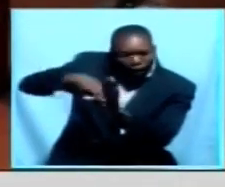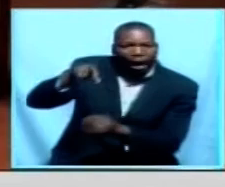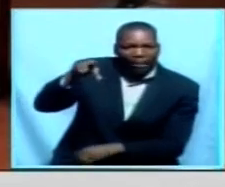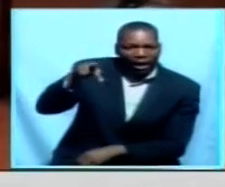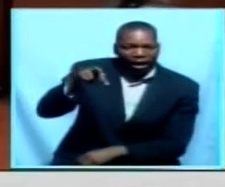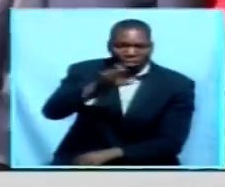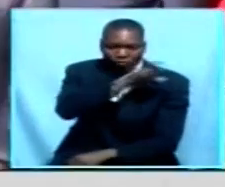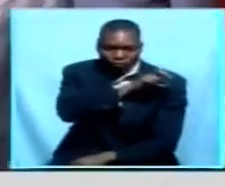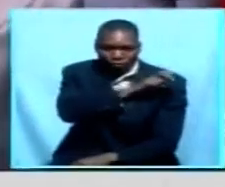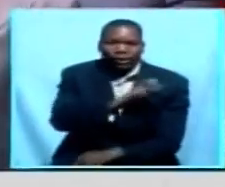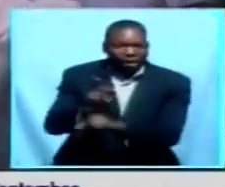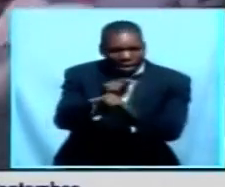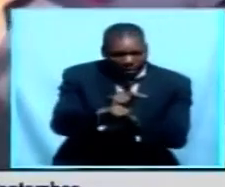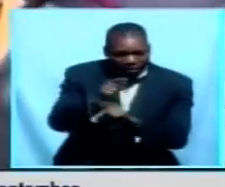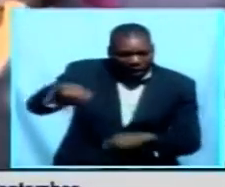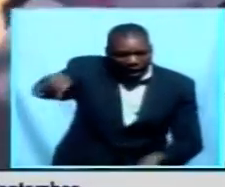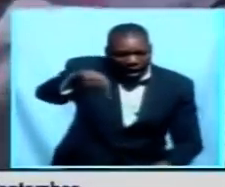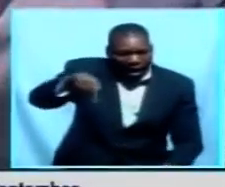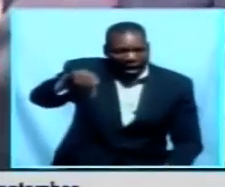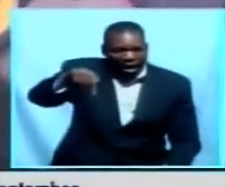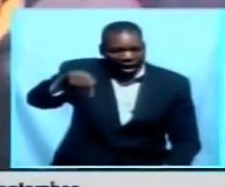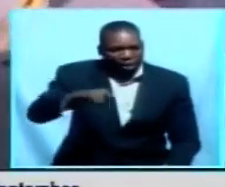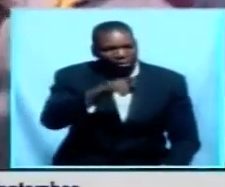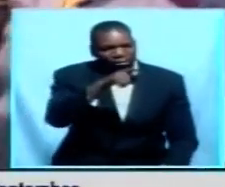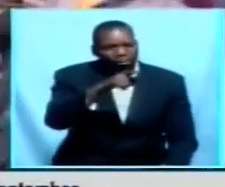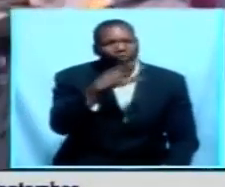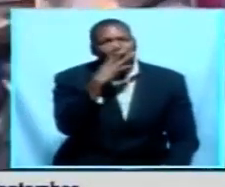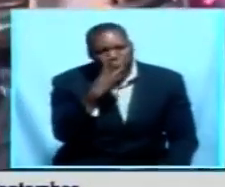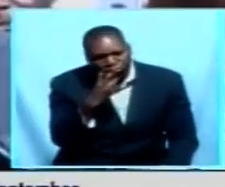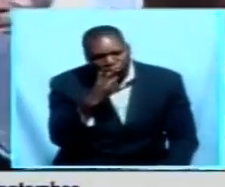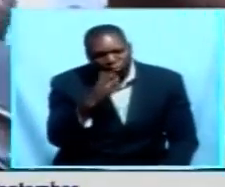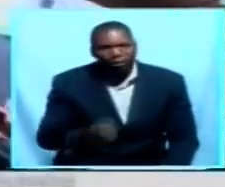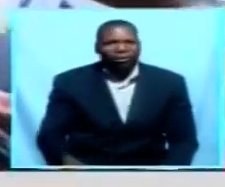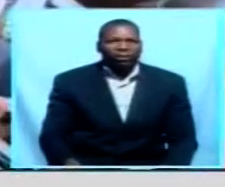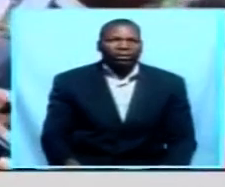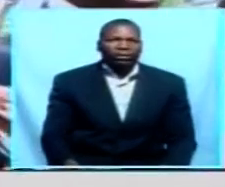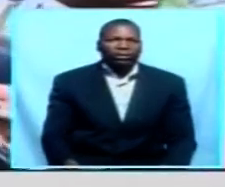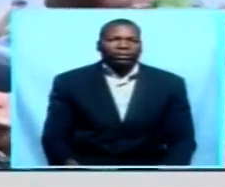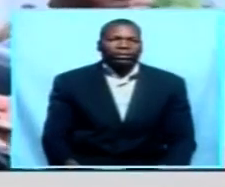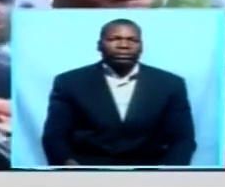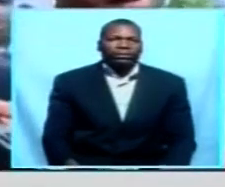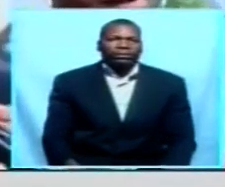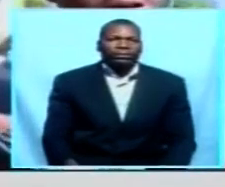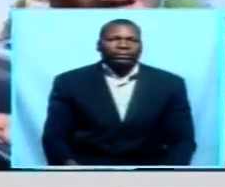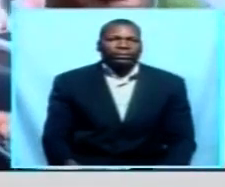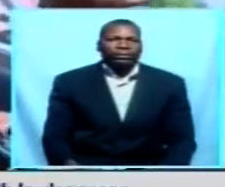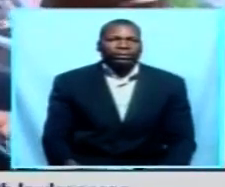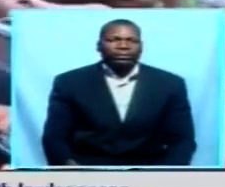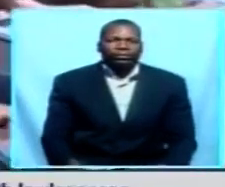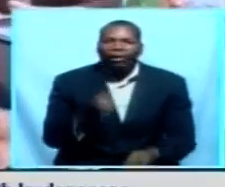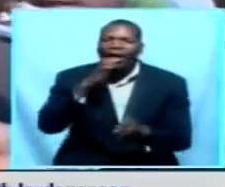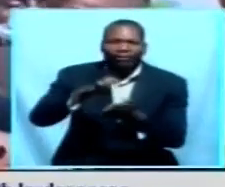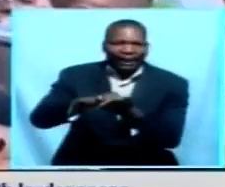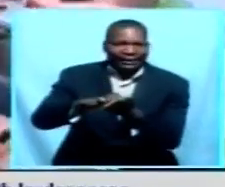the area. President Lungu is saddened by this. Because this is evidence of